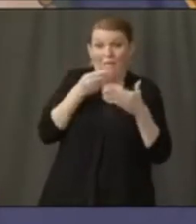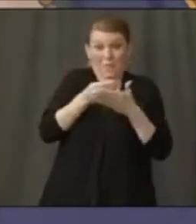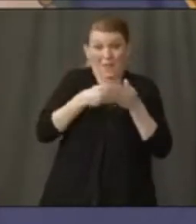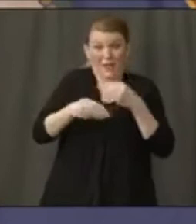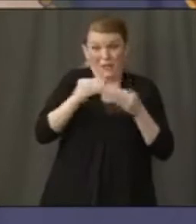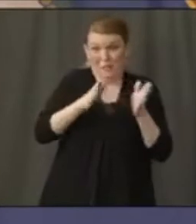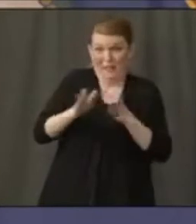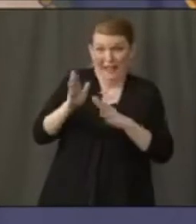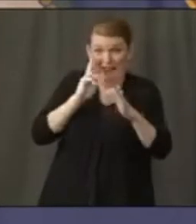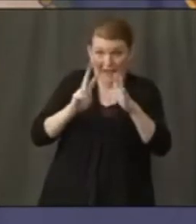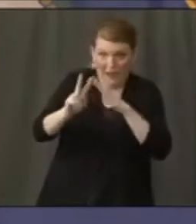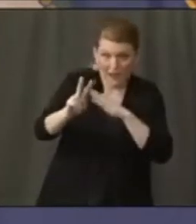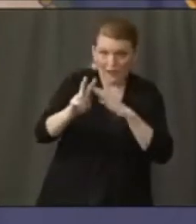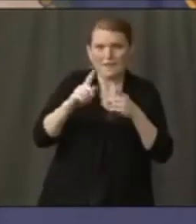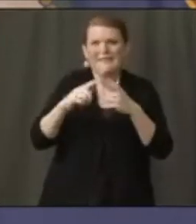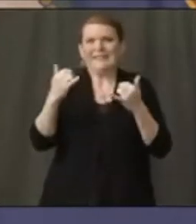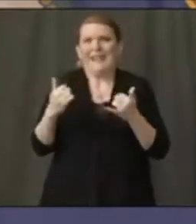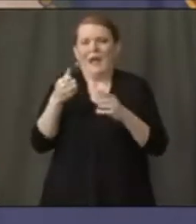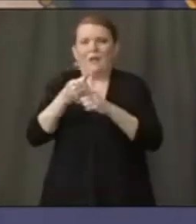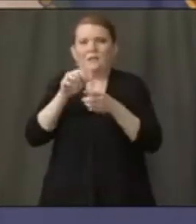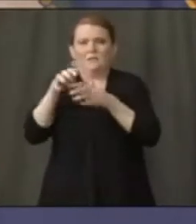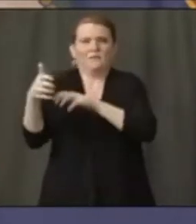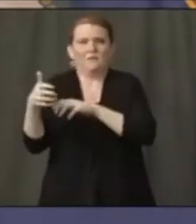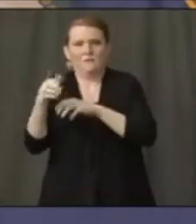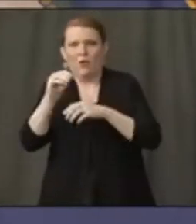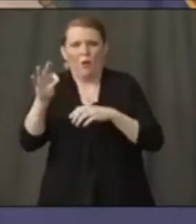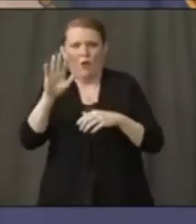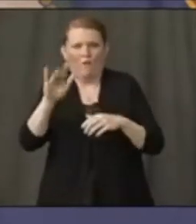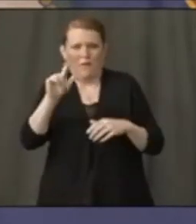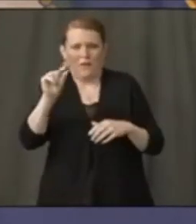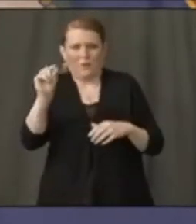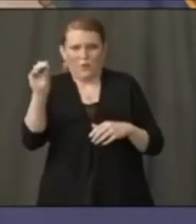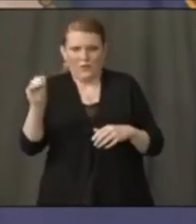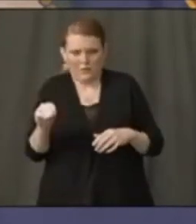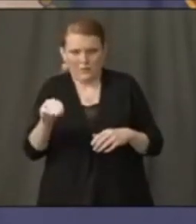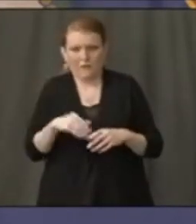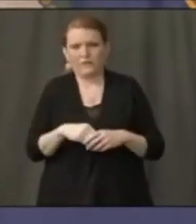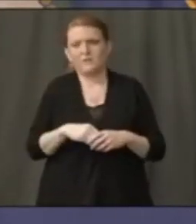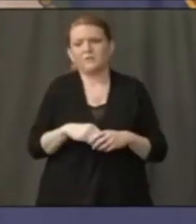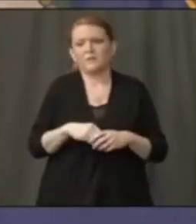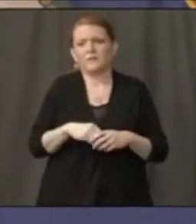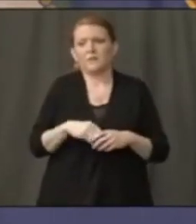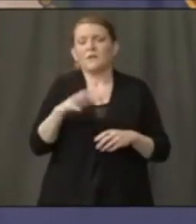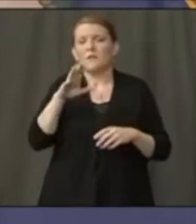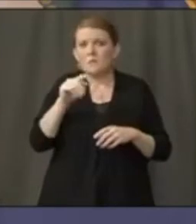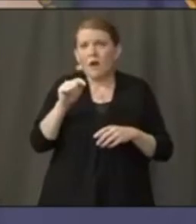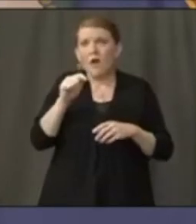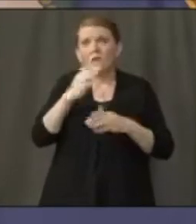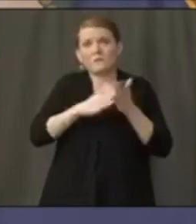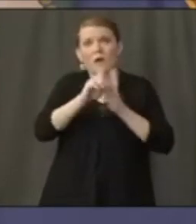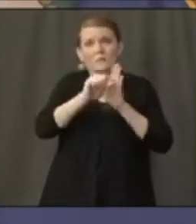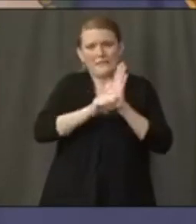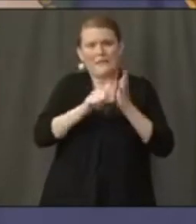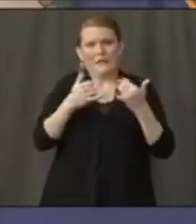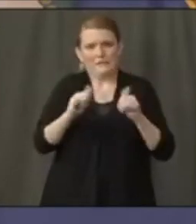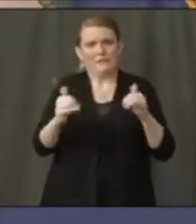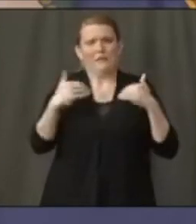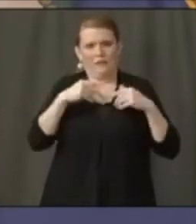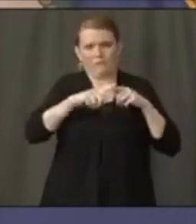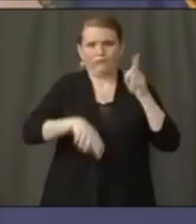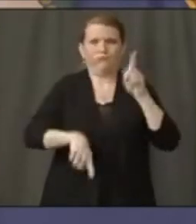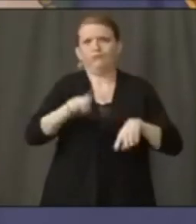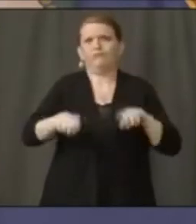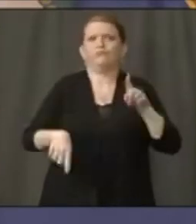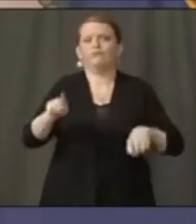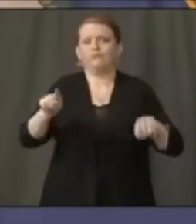board. But there's incredible variation between the states, which I just wanted to talk to you about for a minute because I thought you might find it